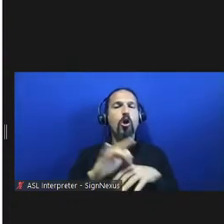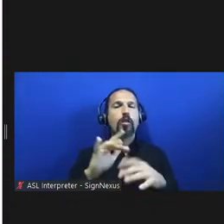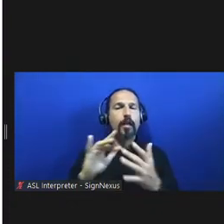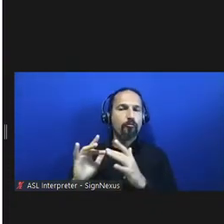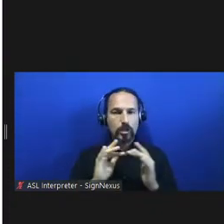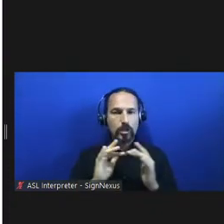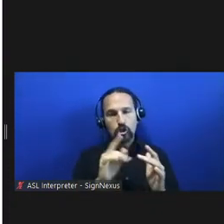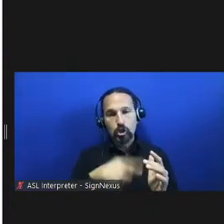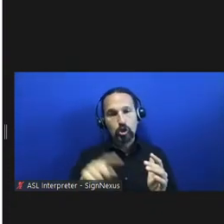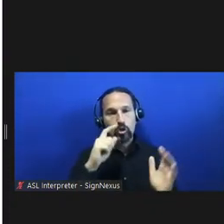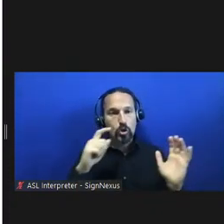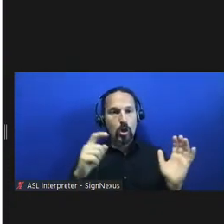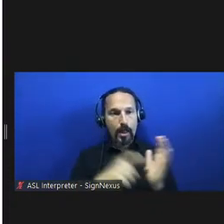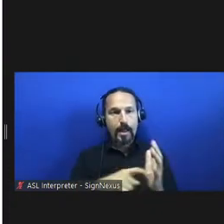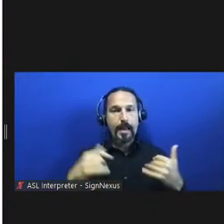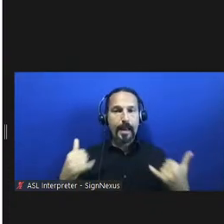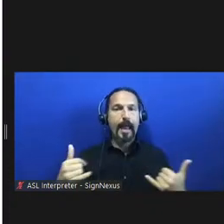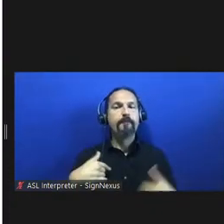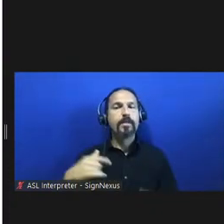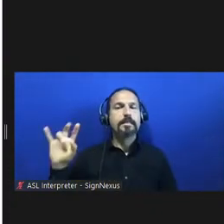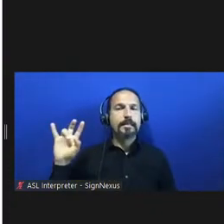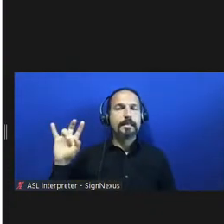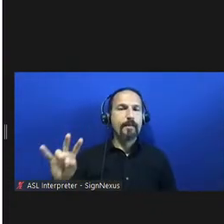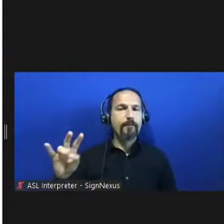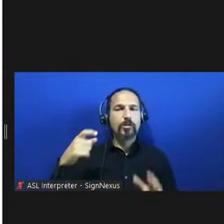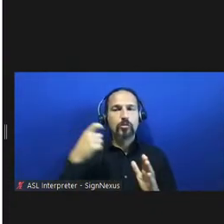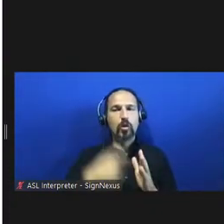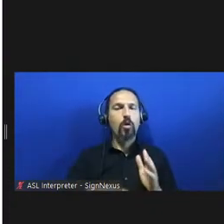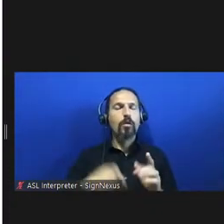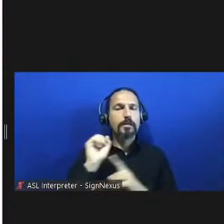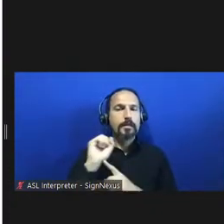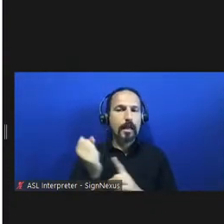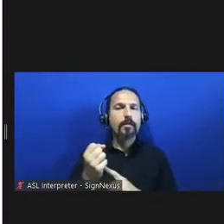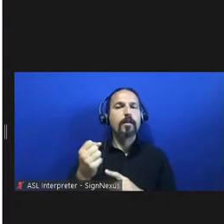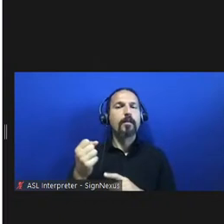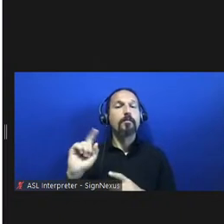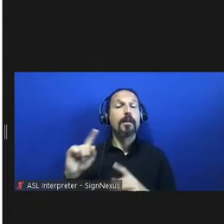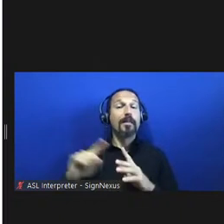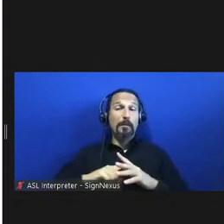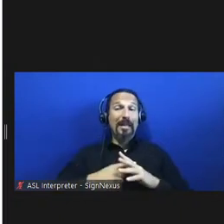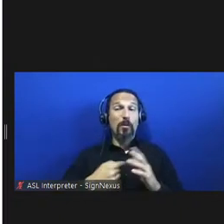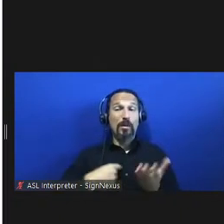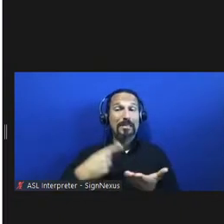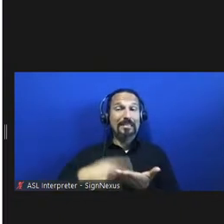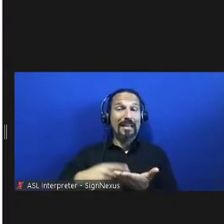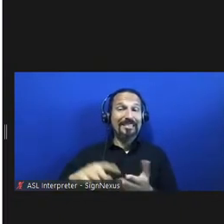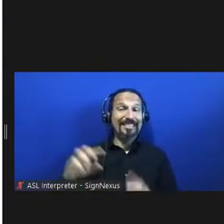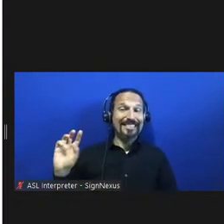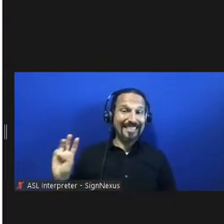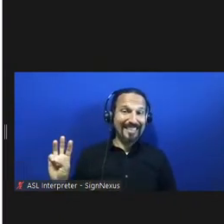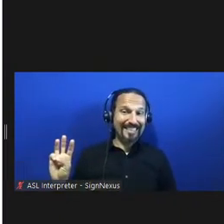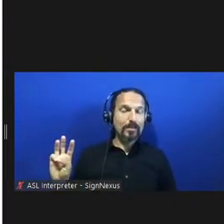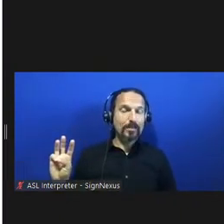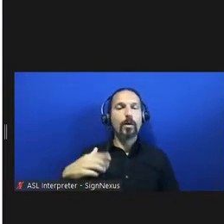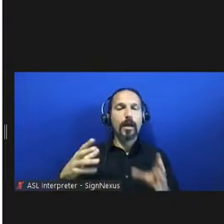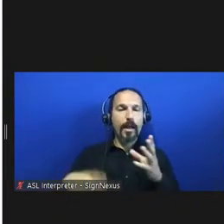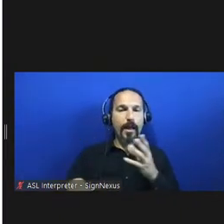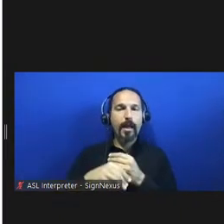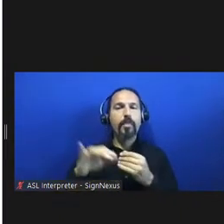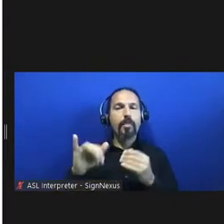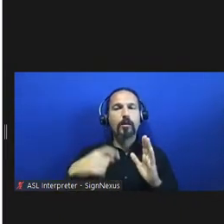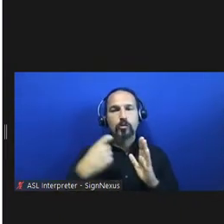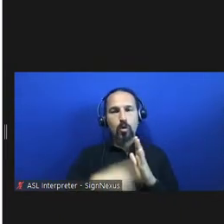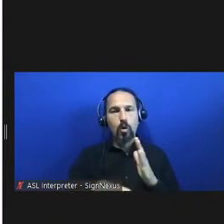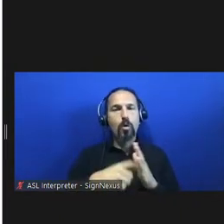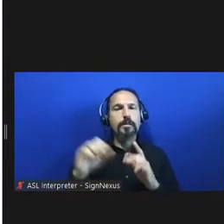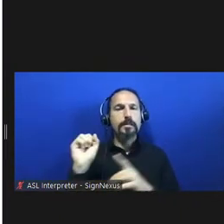you may notice that we now have seven tolling scenarios when we originally discussed six that is because we added a touring scenario